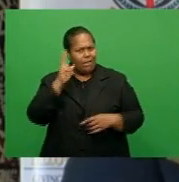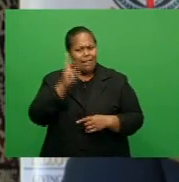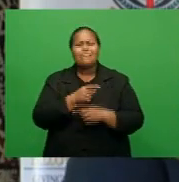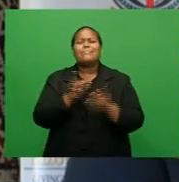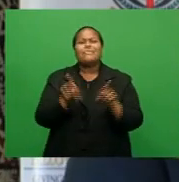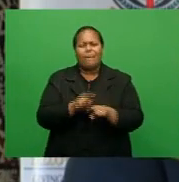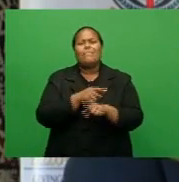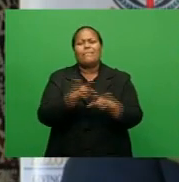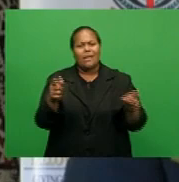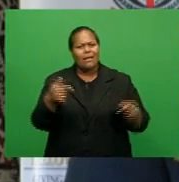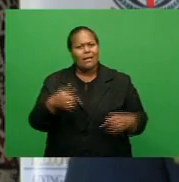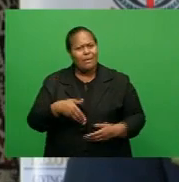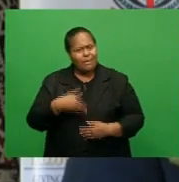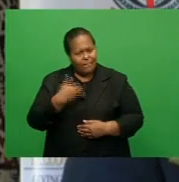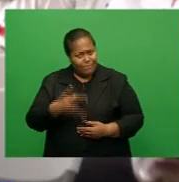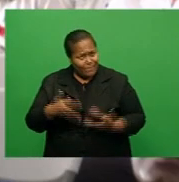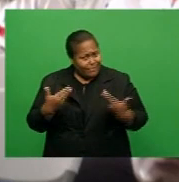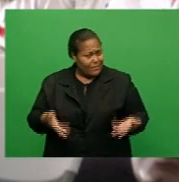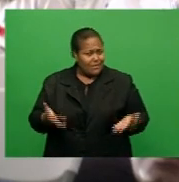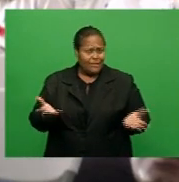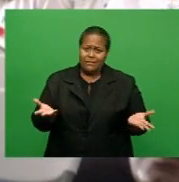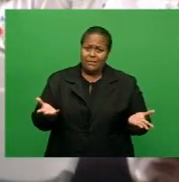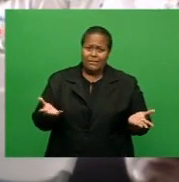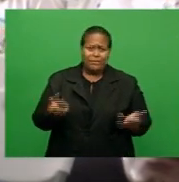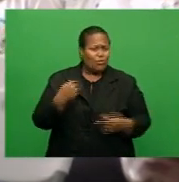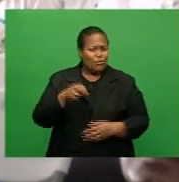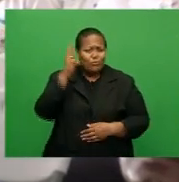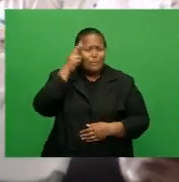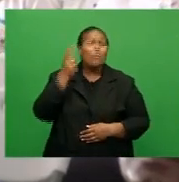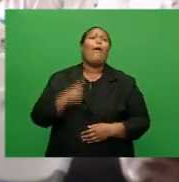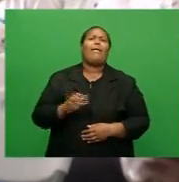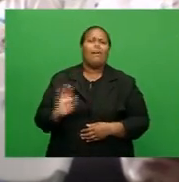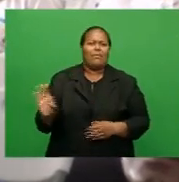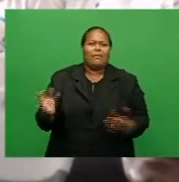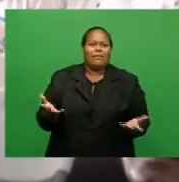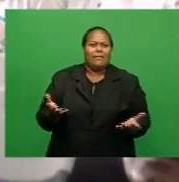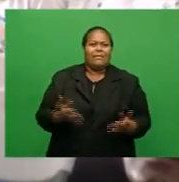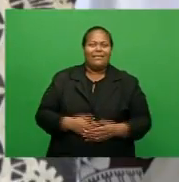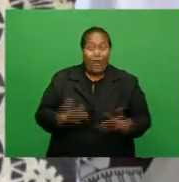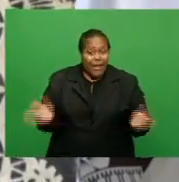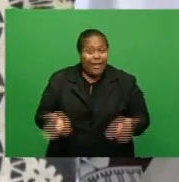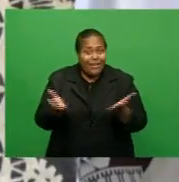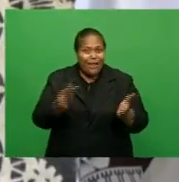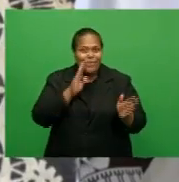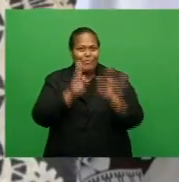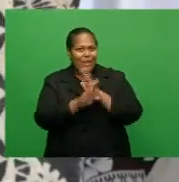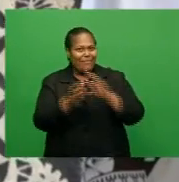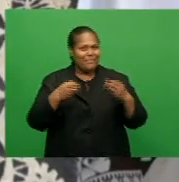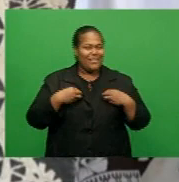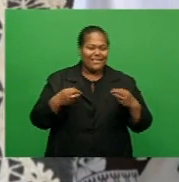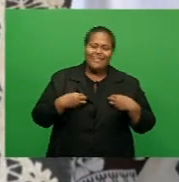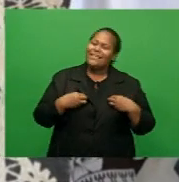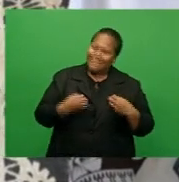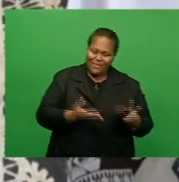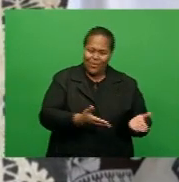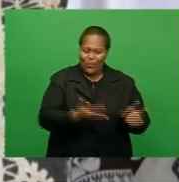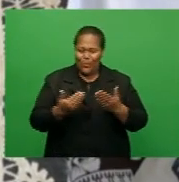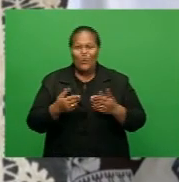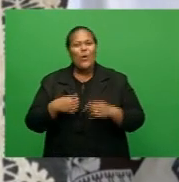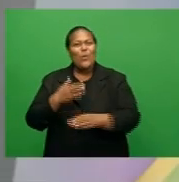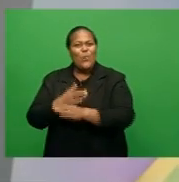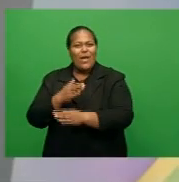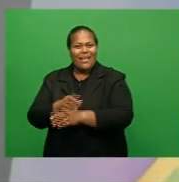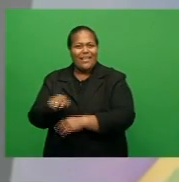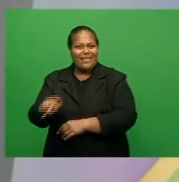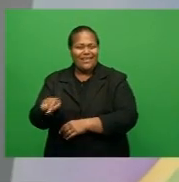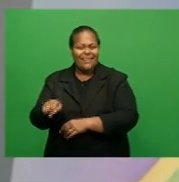absolutely no reason as to why they shouldn't. Sayed Kayum encourages the private sector to employ these Fijians, especially that they have been trained